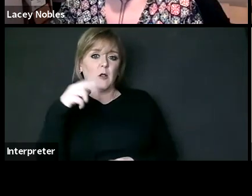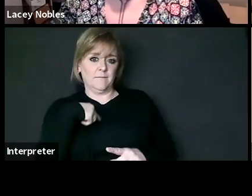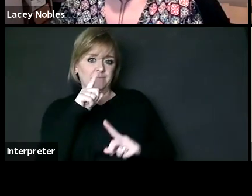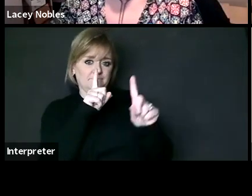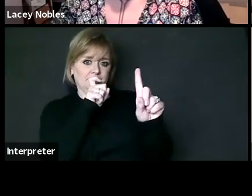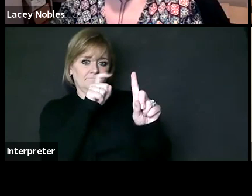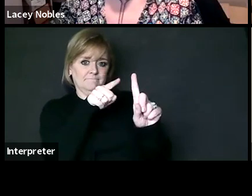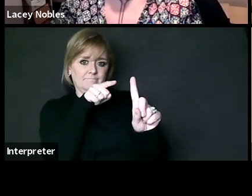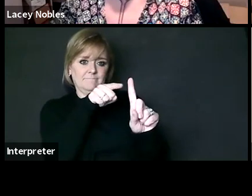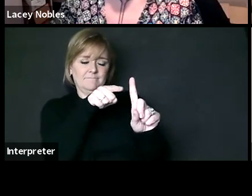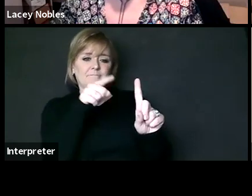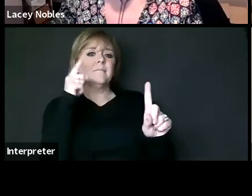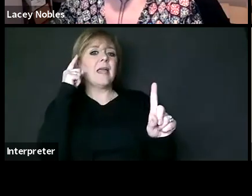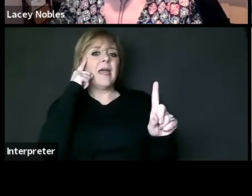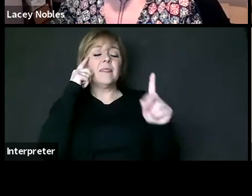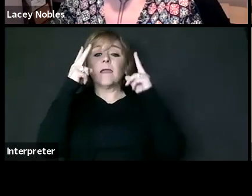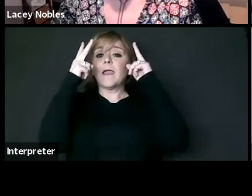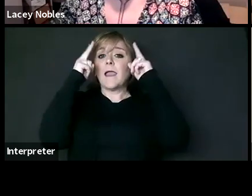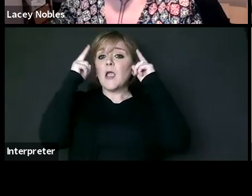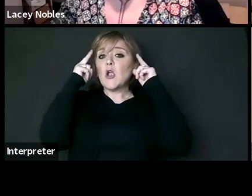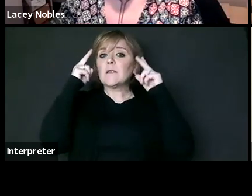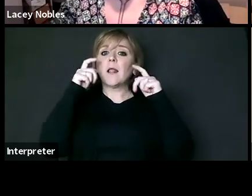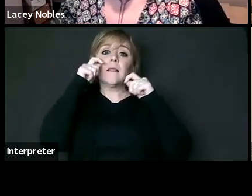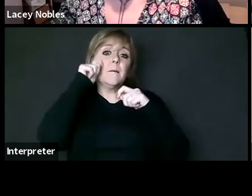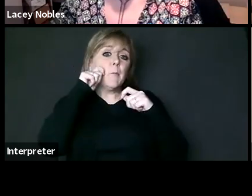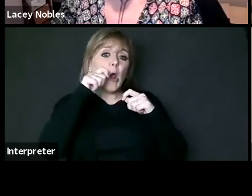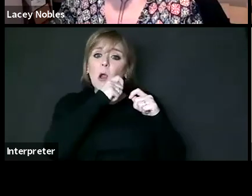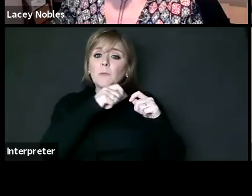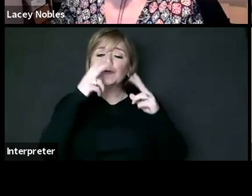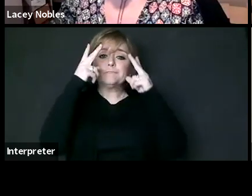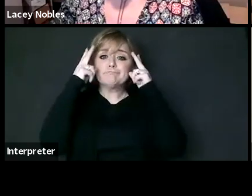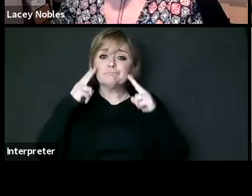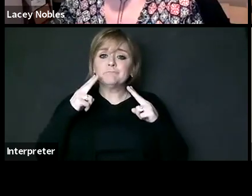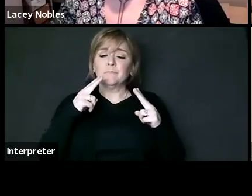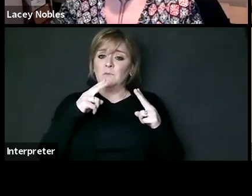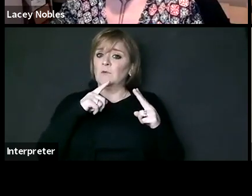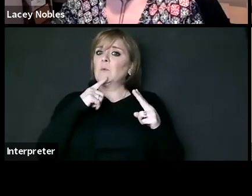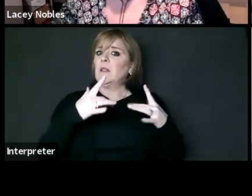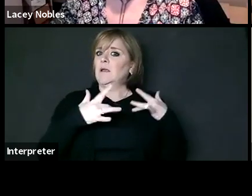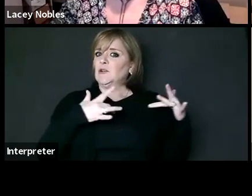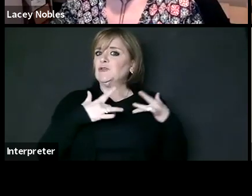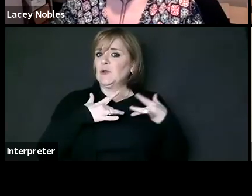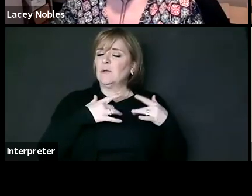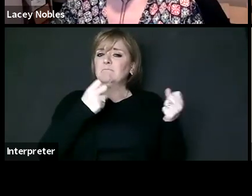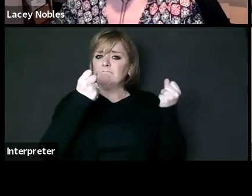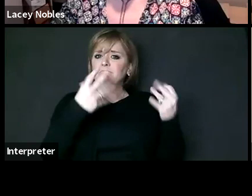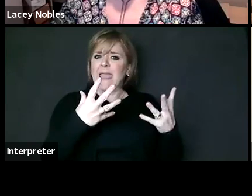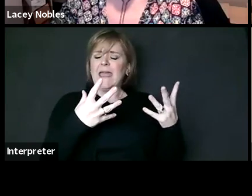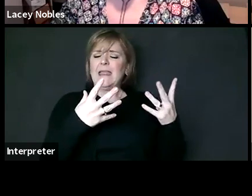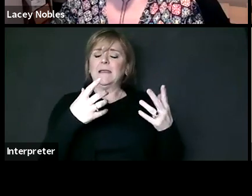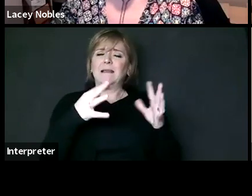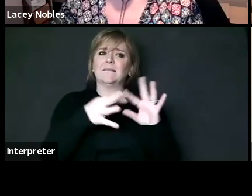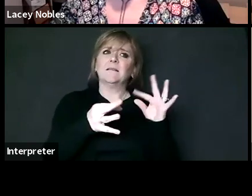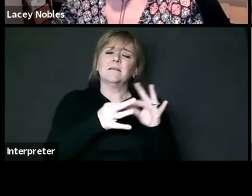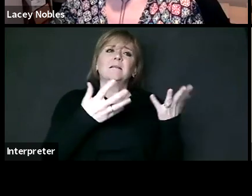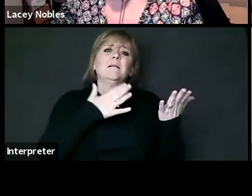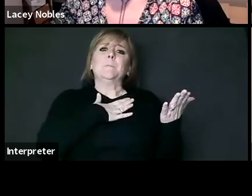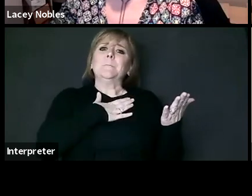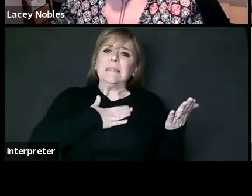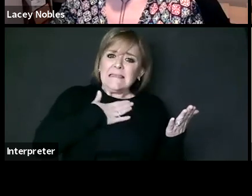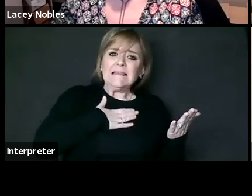I think hairstylists and barbers are a real concern among the small business group, and many have asked us, many have said, would you